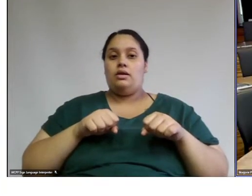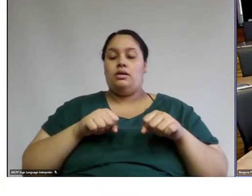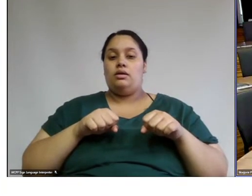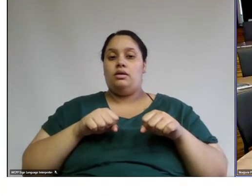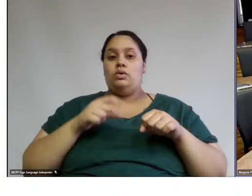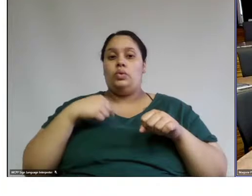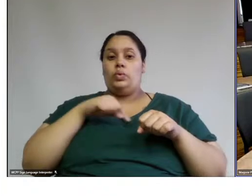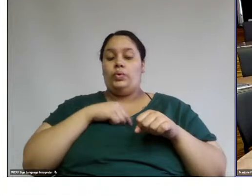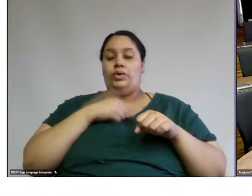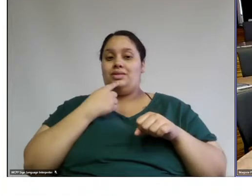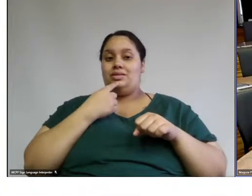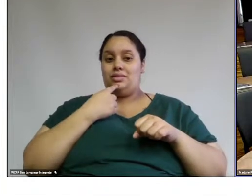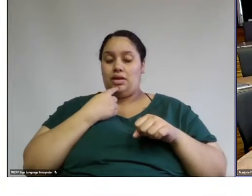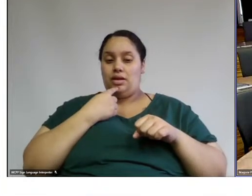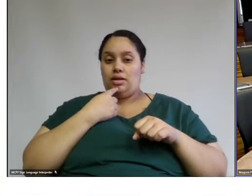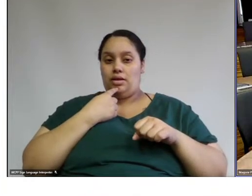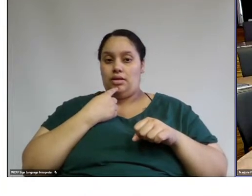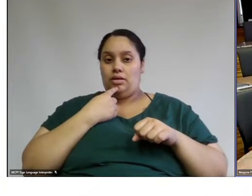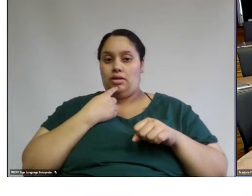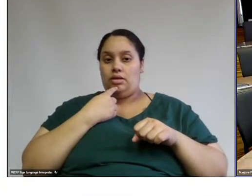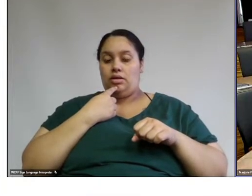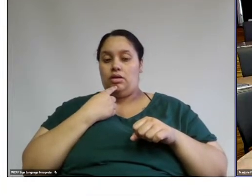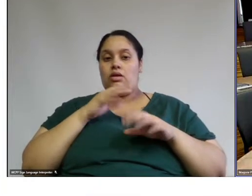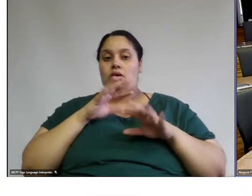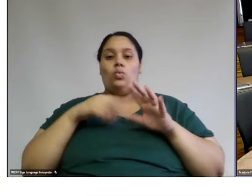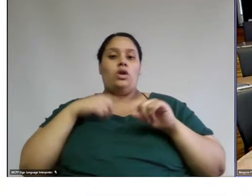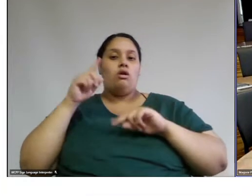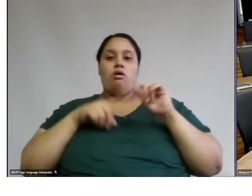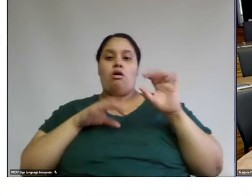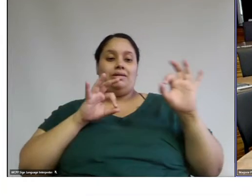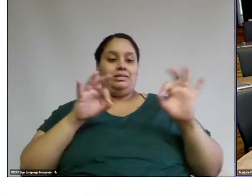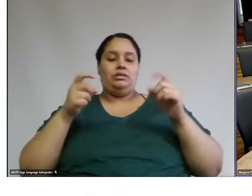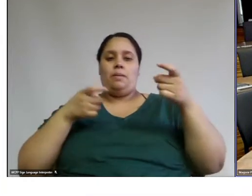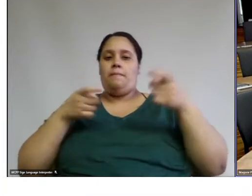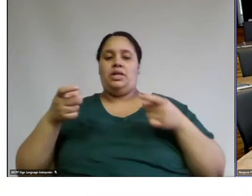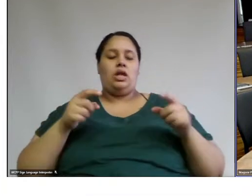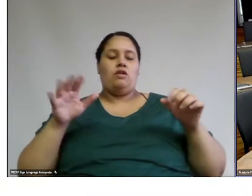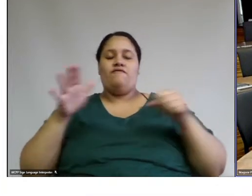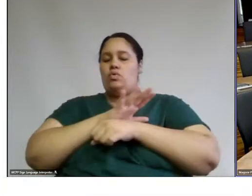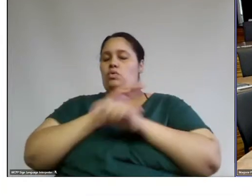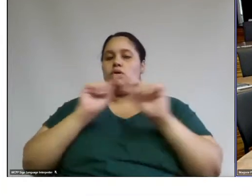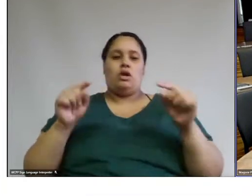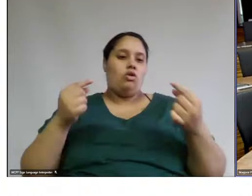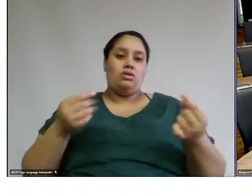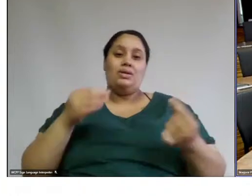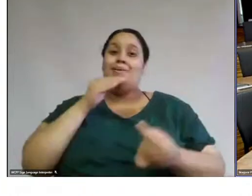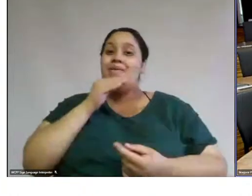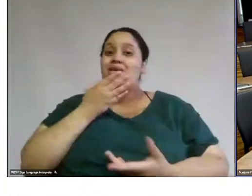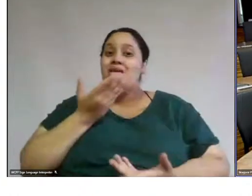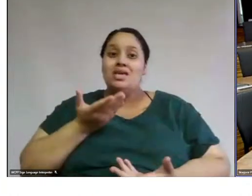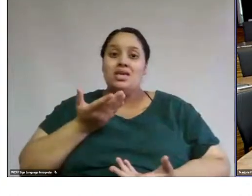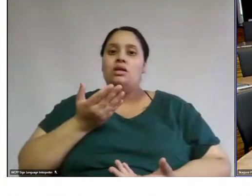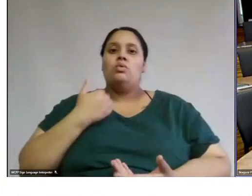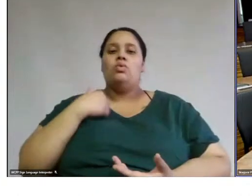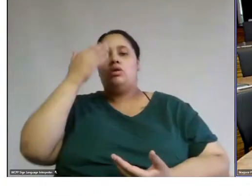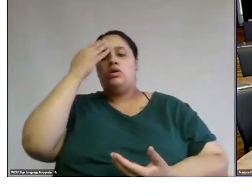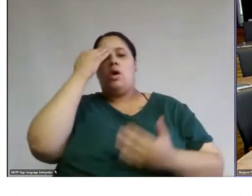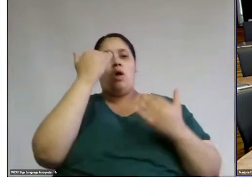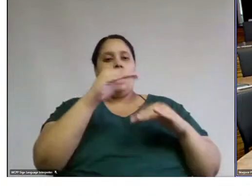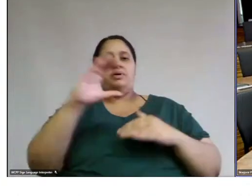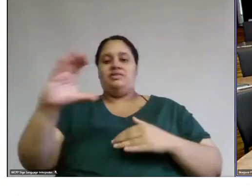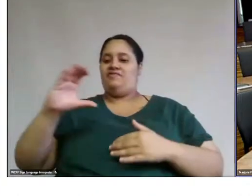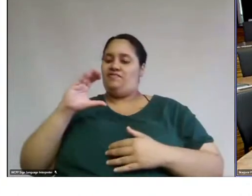we are saying in regard that we can't mitigate it completely, what we mean by that is, given the limited funding we